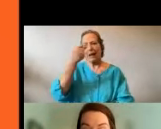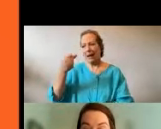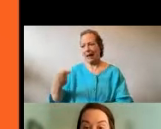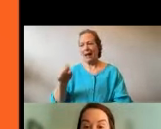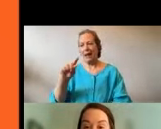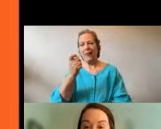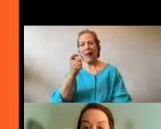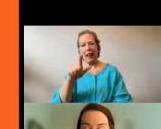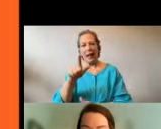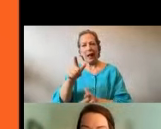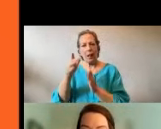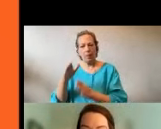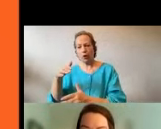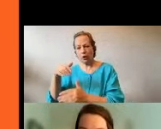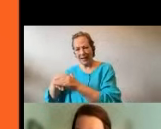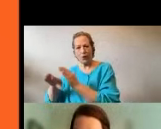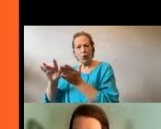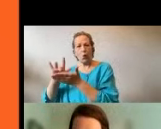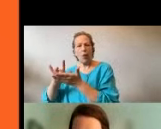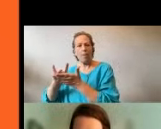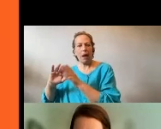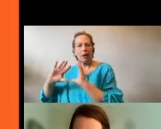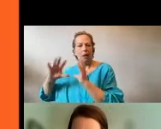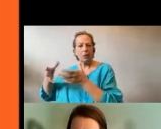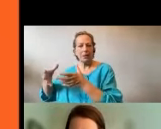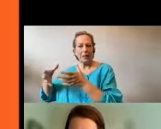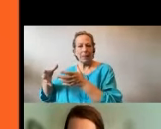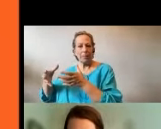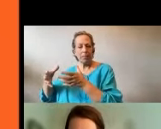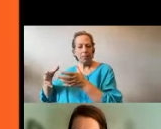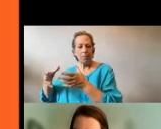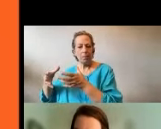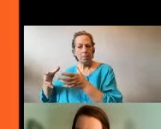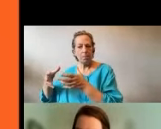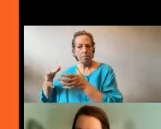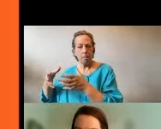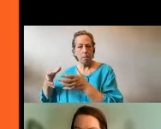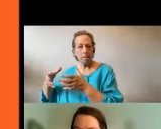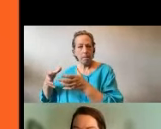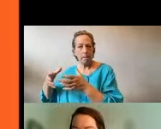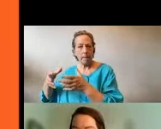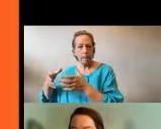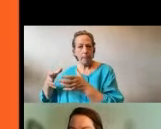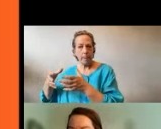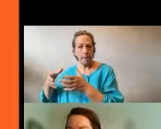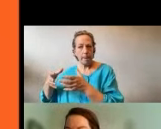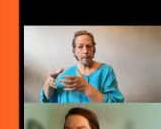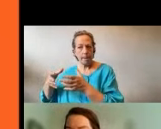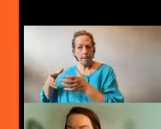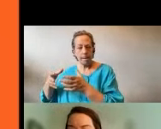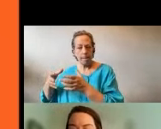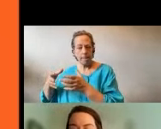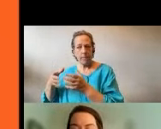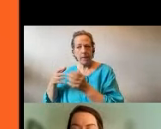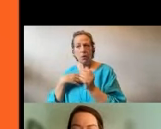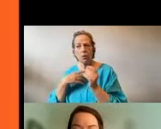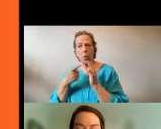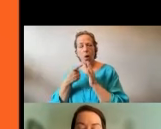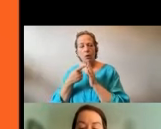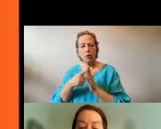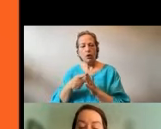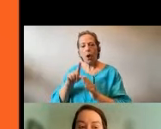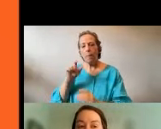team and the operations of the medical care team. So let me start by asking